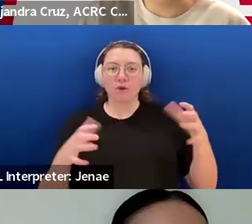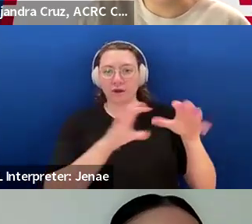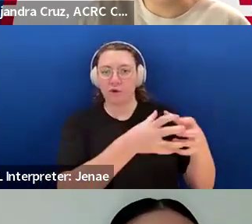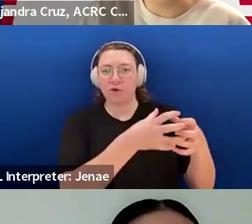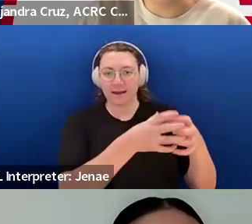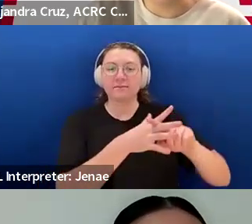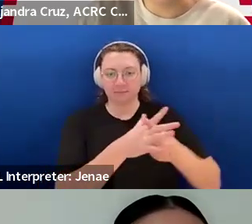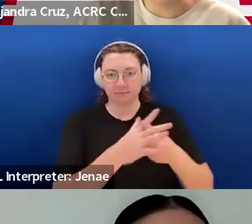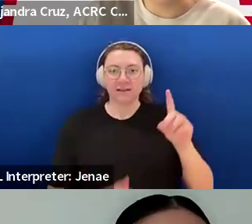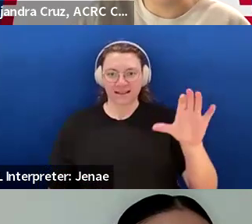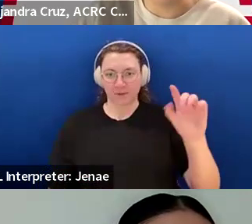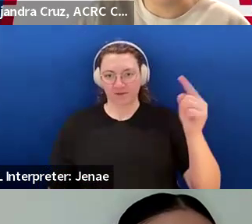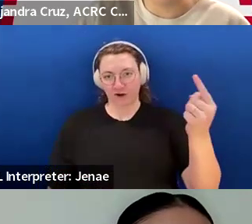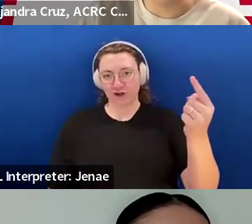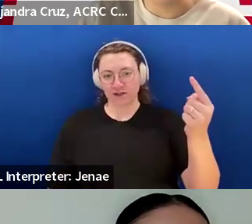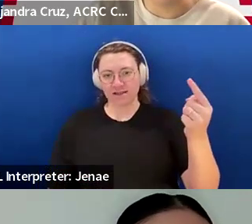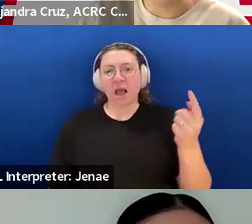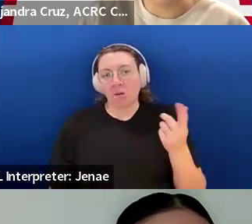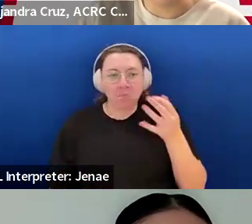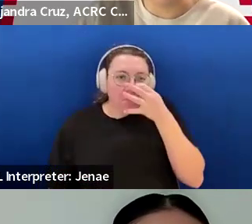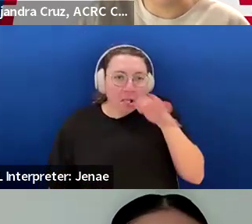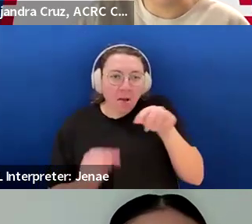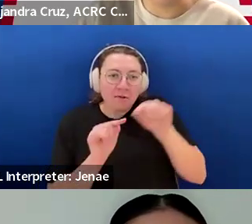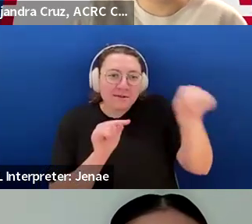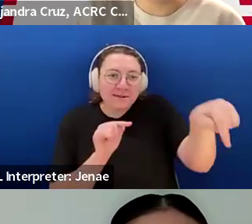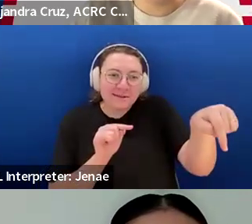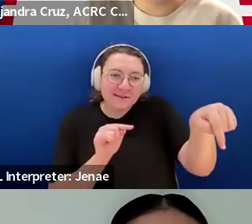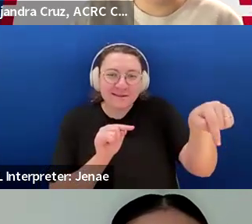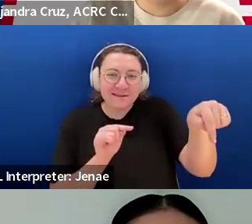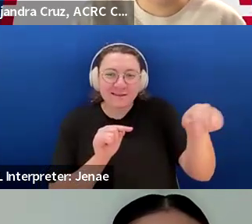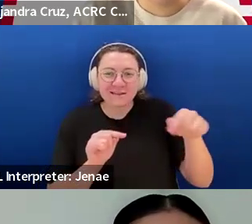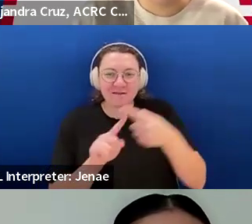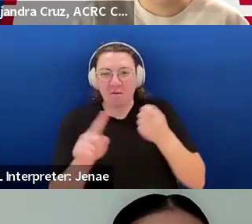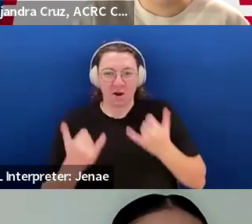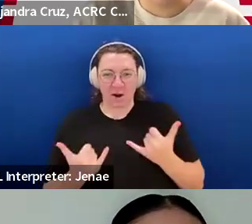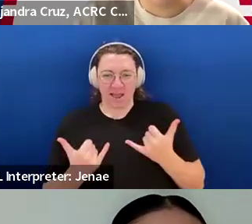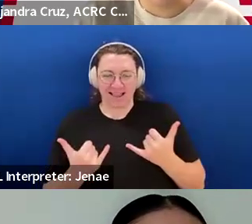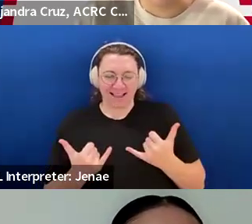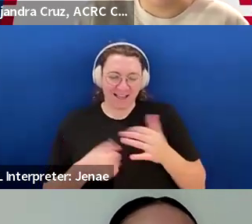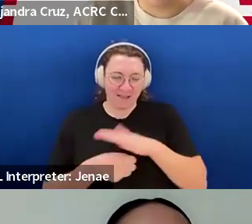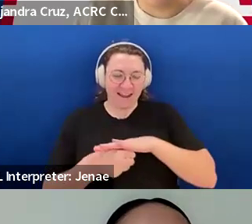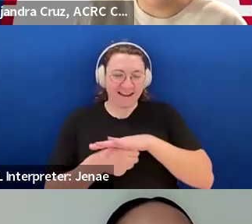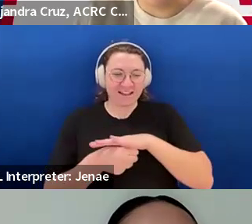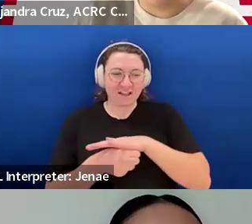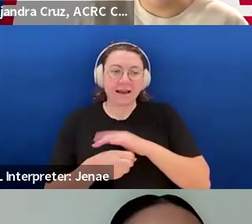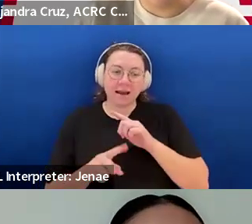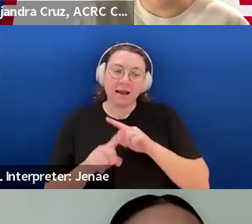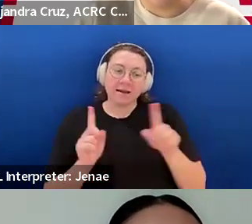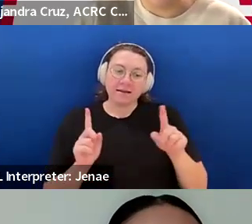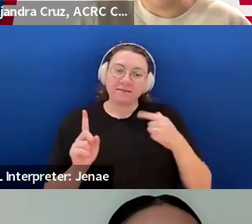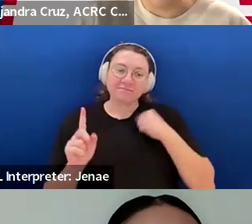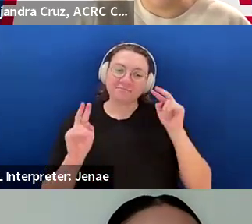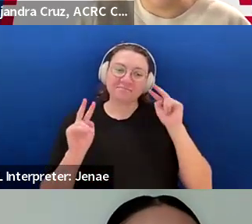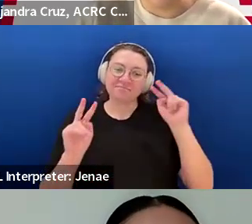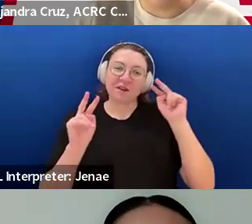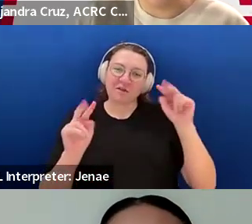1st. So I'm not going very far. I'll just be down the hall from where I'm currently at right now. But I'm definitely looking